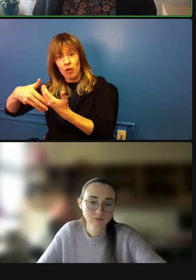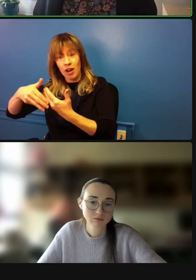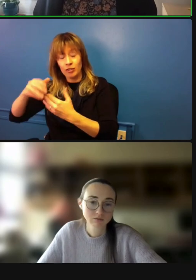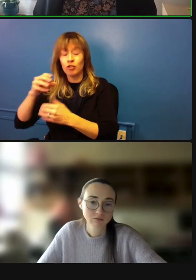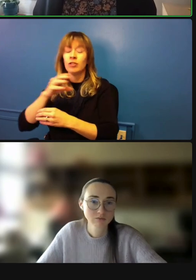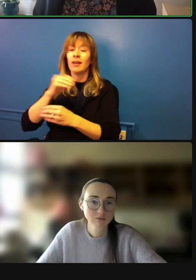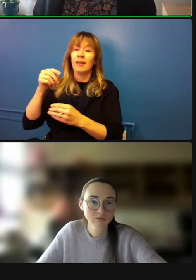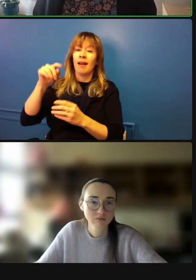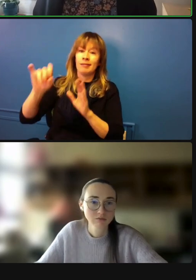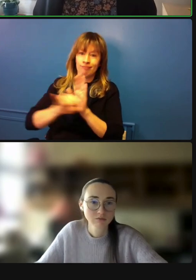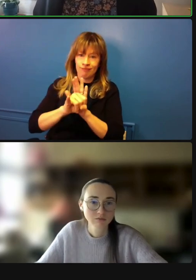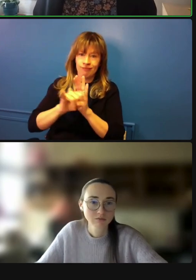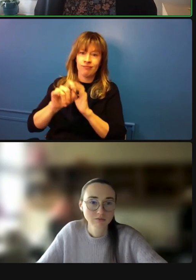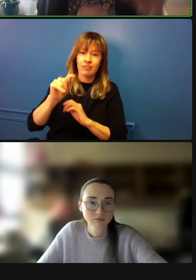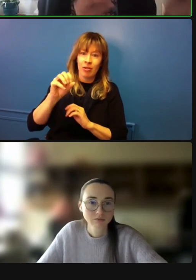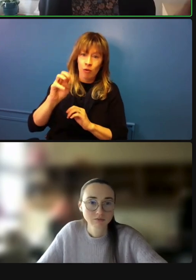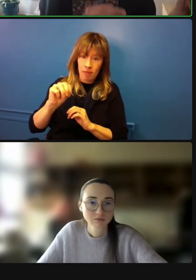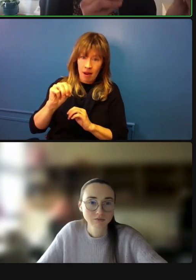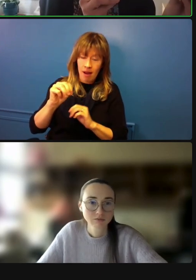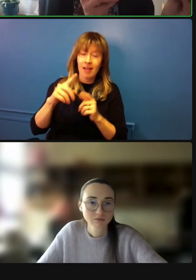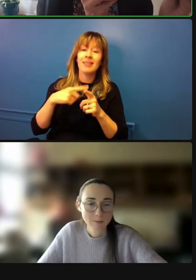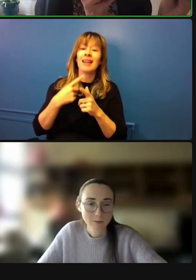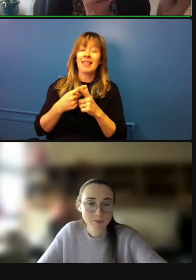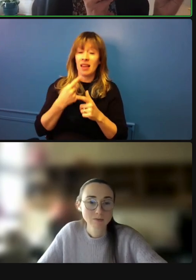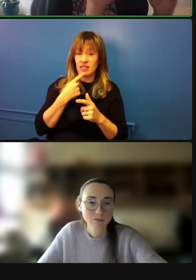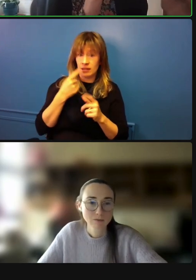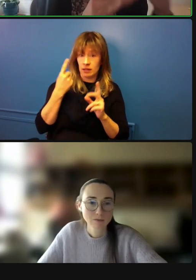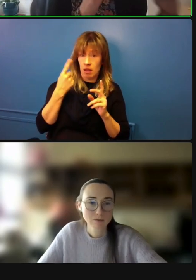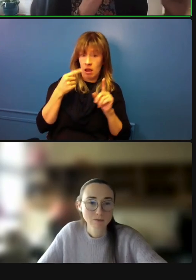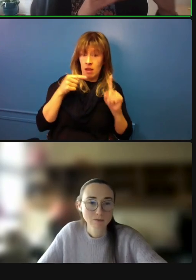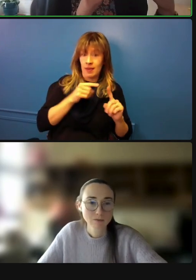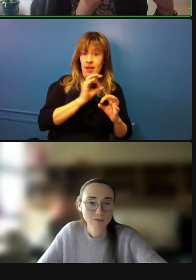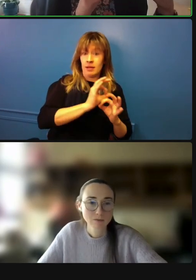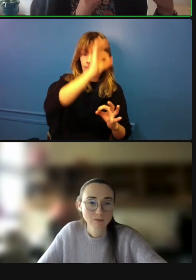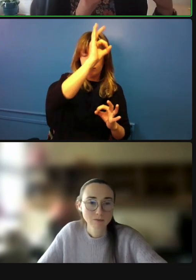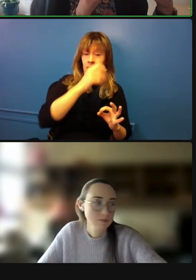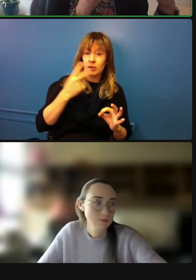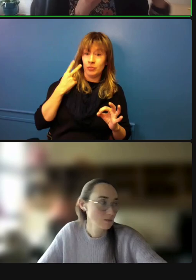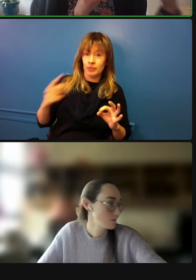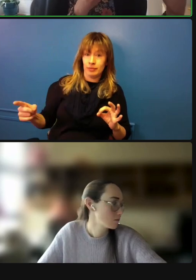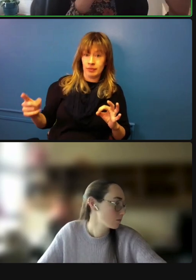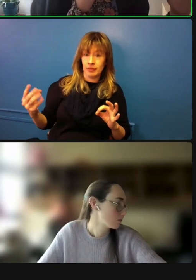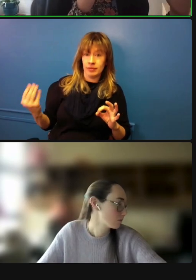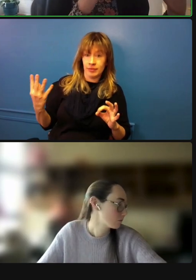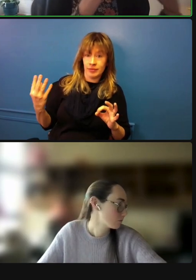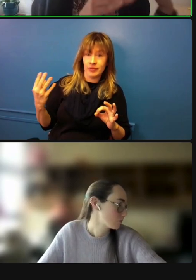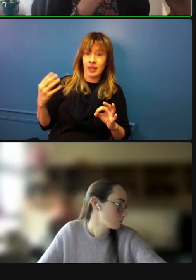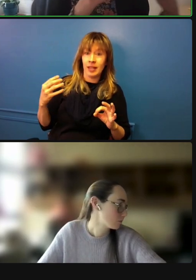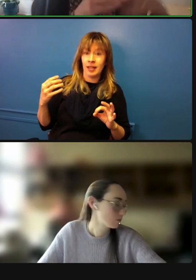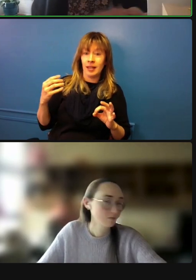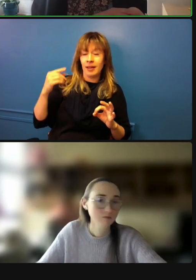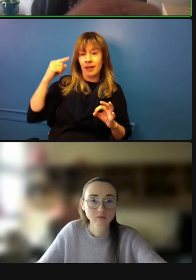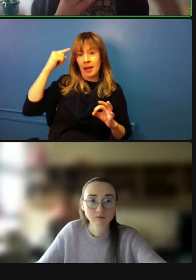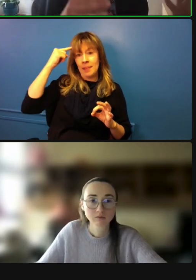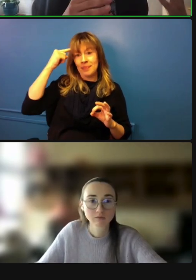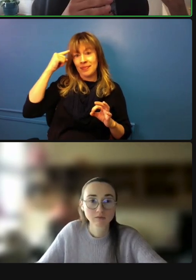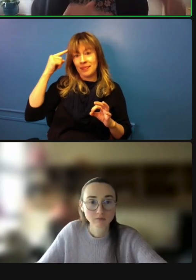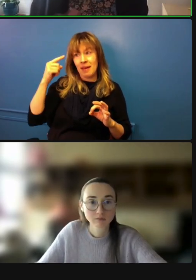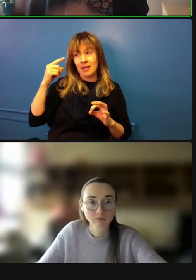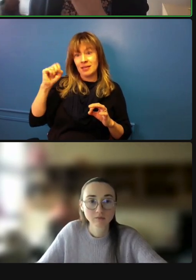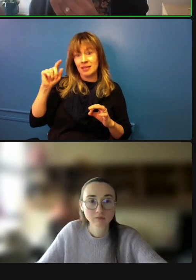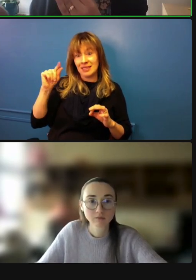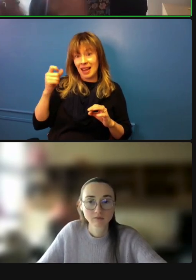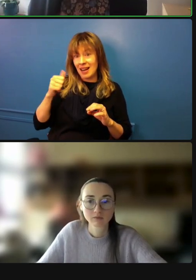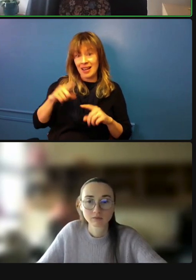say, does the social interaction region show a difference between the mental state conditions, and it